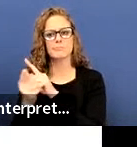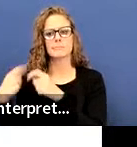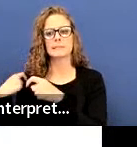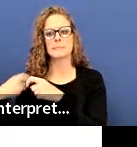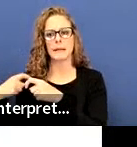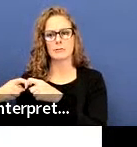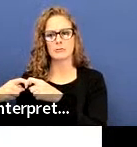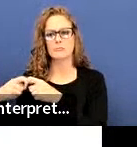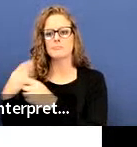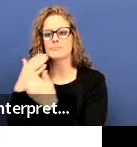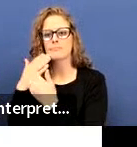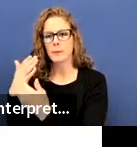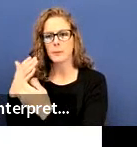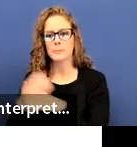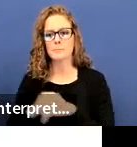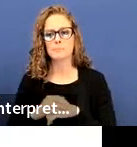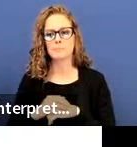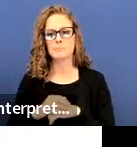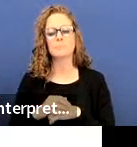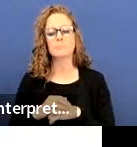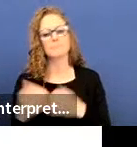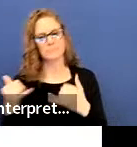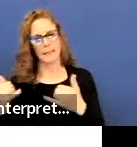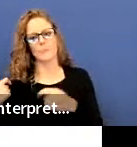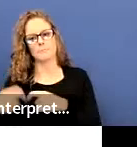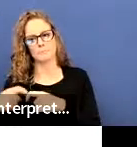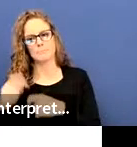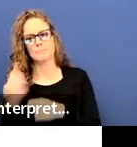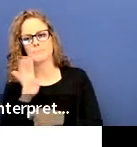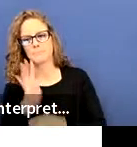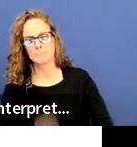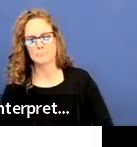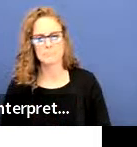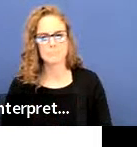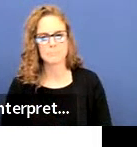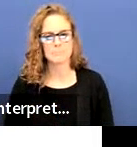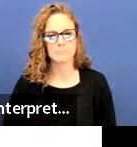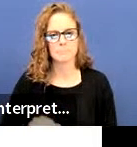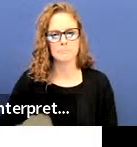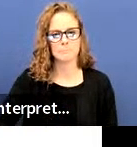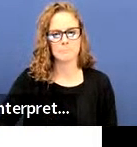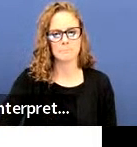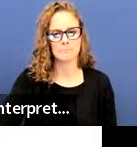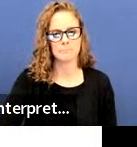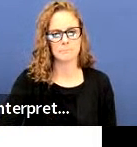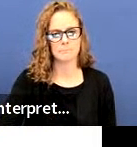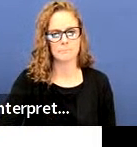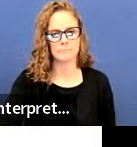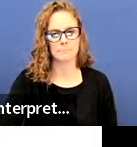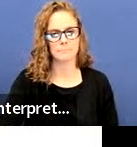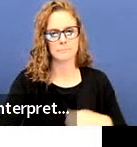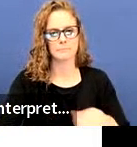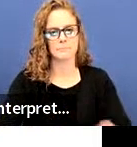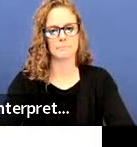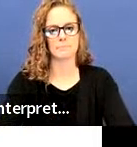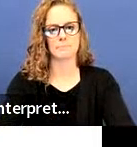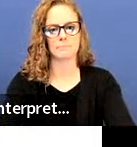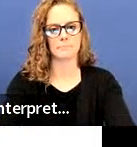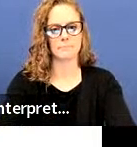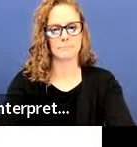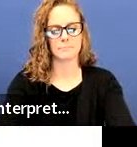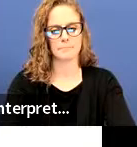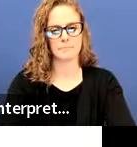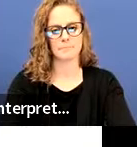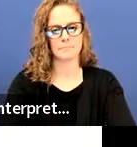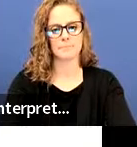diciembre del Consejo de Comunidad. Si hay servicios de interpretación en el